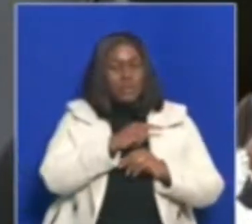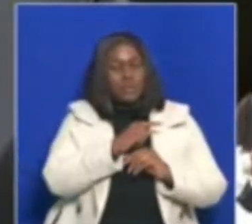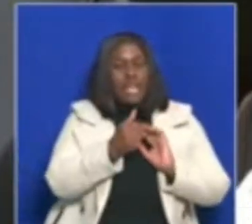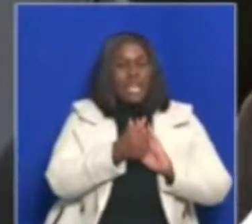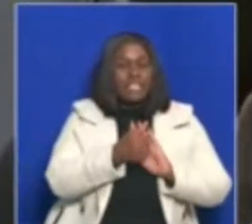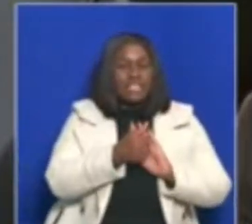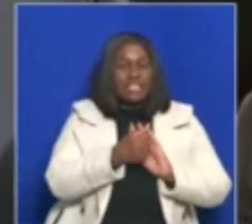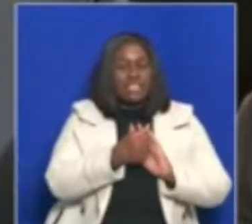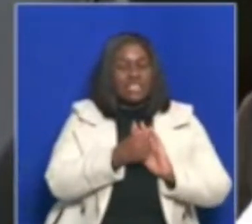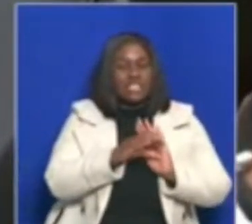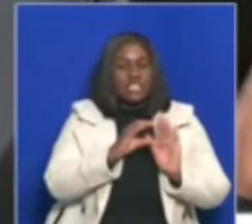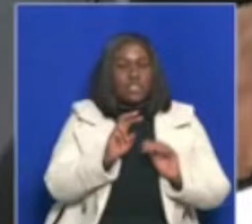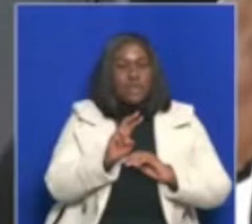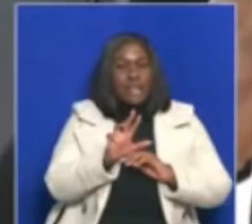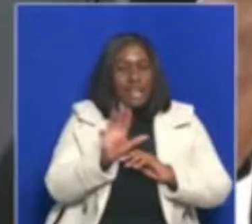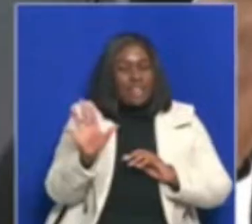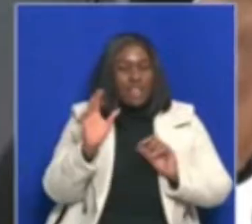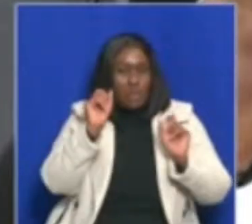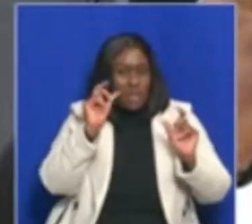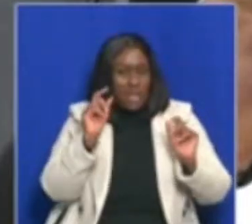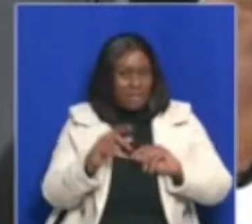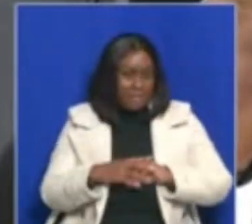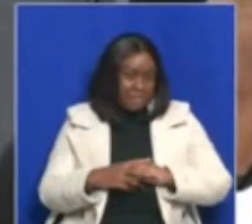And have you